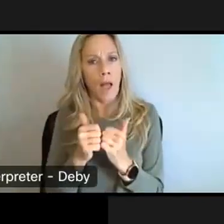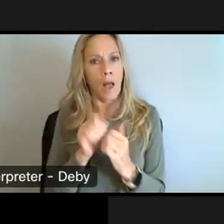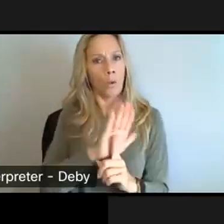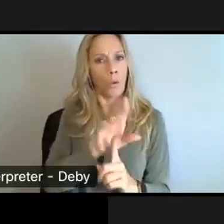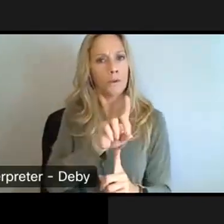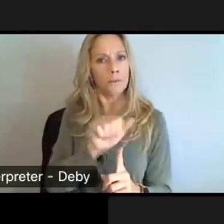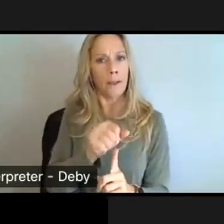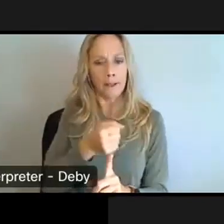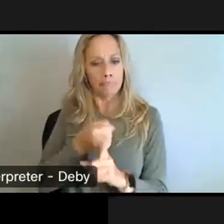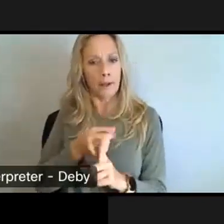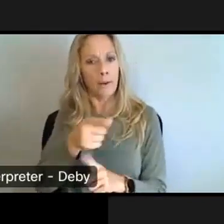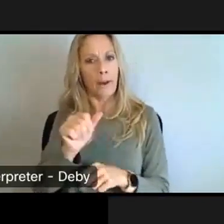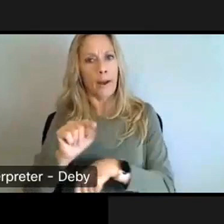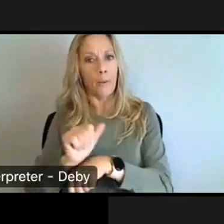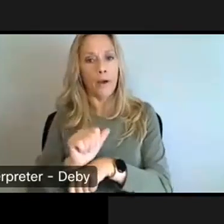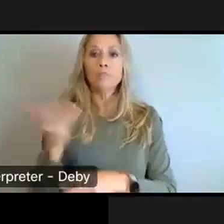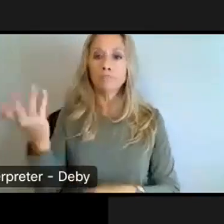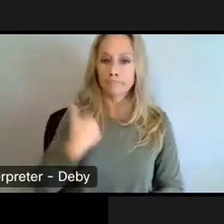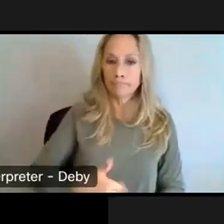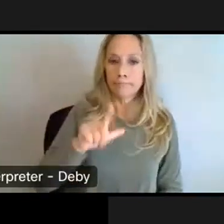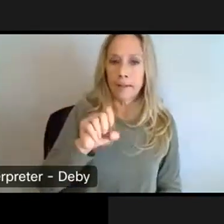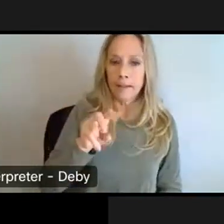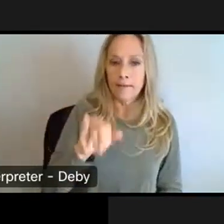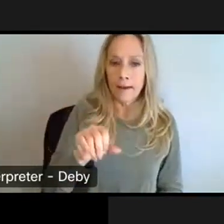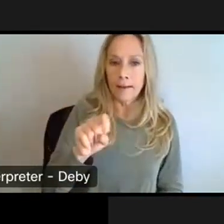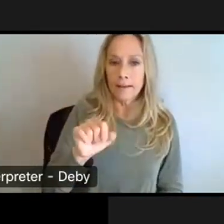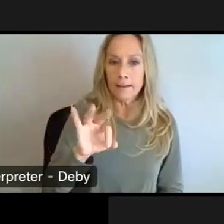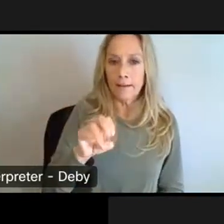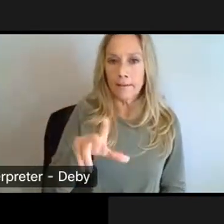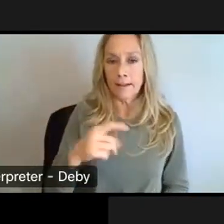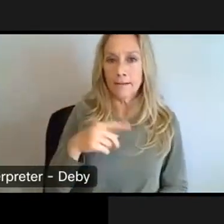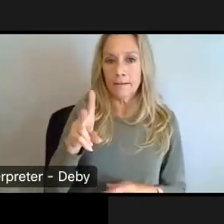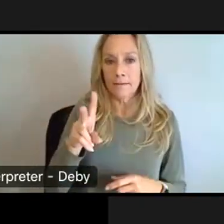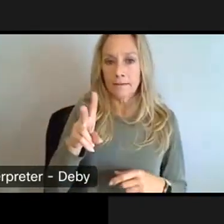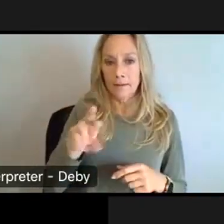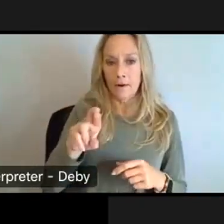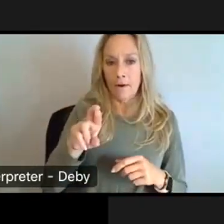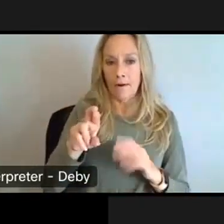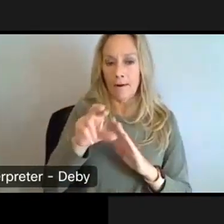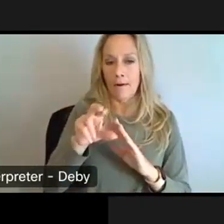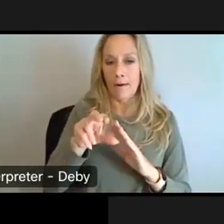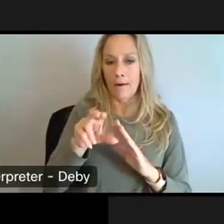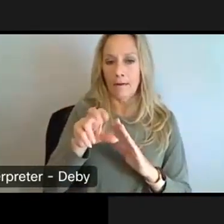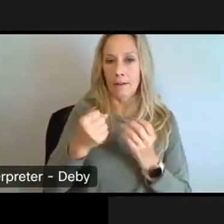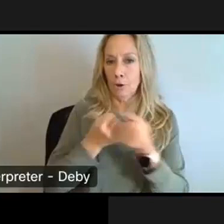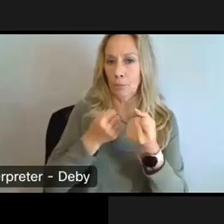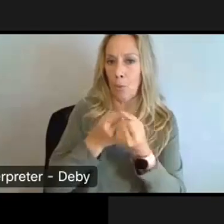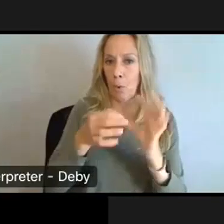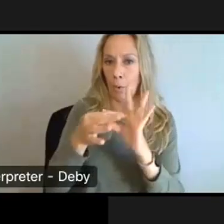work? So I'm Levi Stanfield. I am the VR support coordinator for Region 3 at the